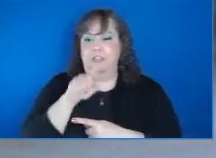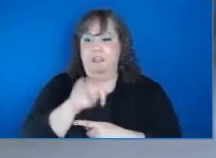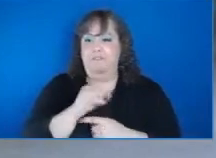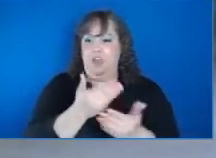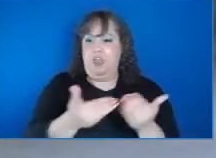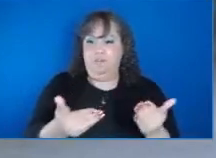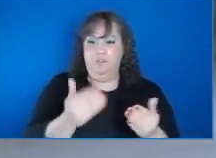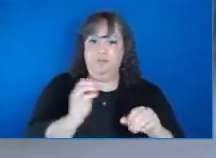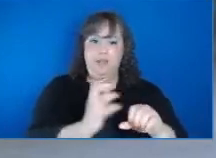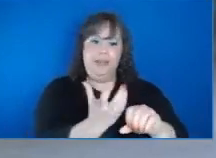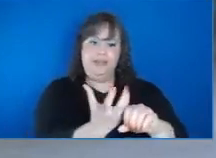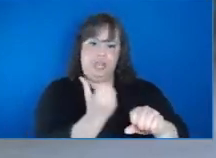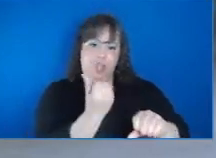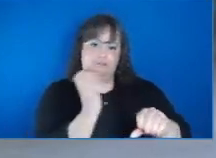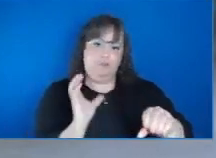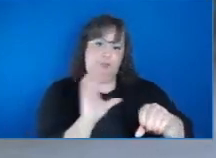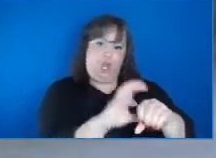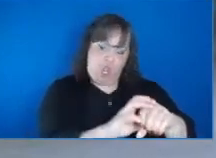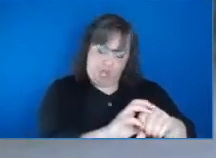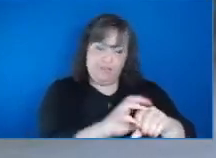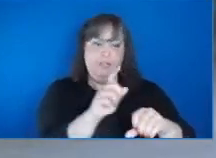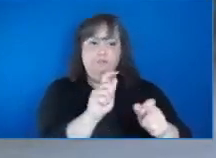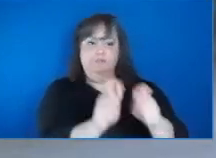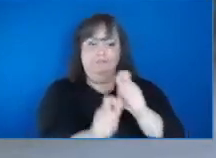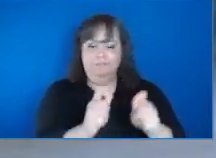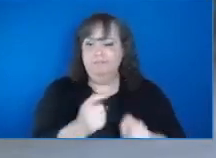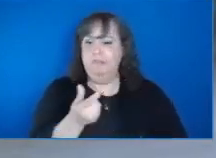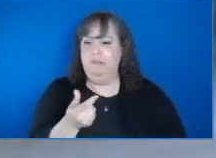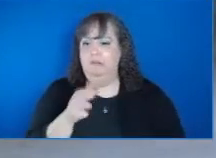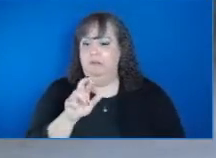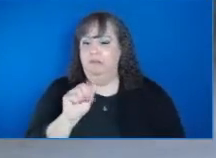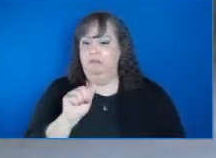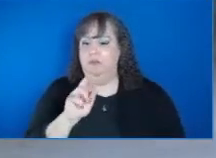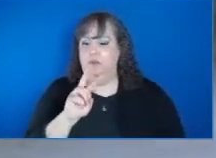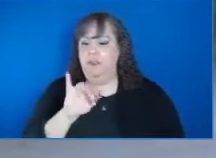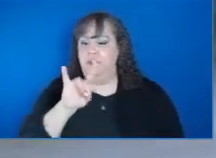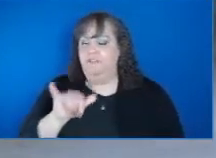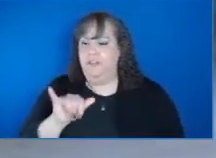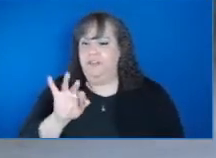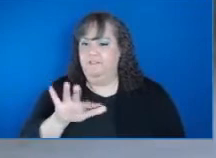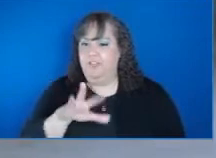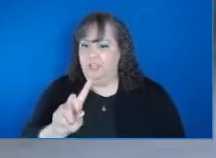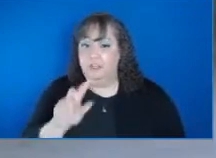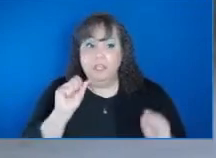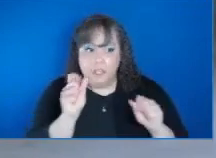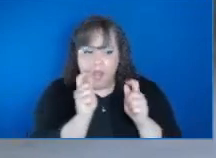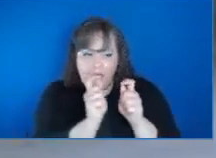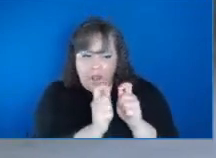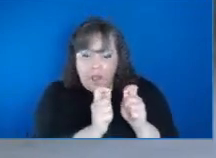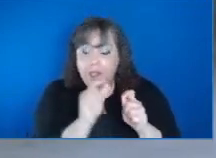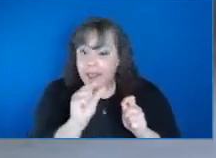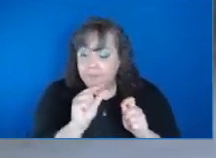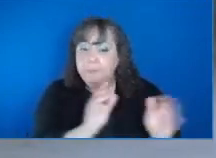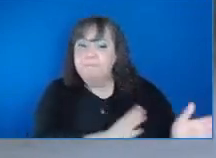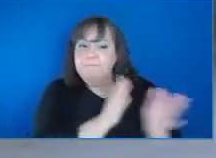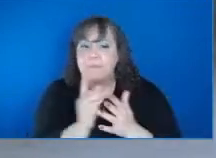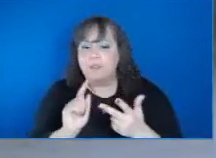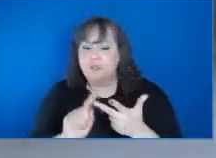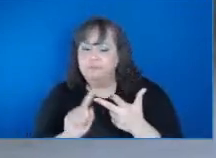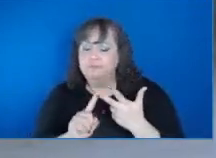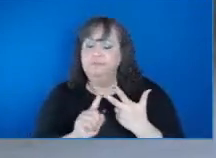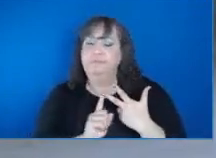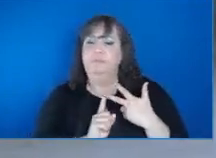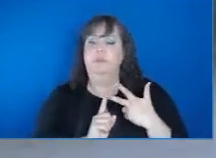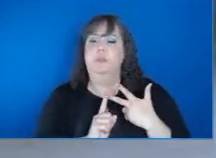can change its gravity field. And so it's possible to actually change that a little bit. Another thought that's been out there is